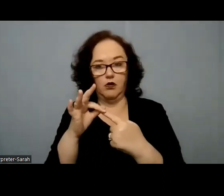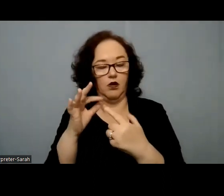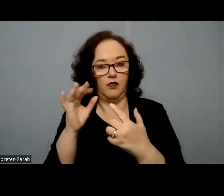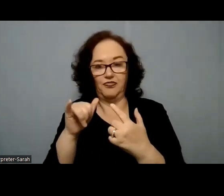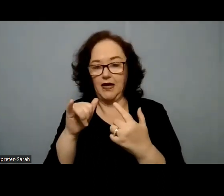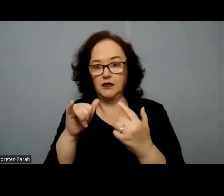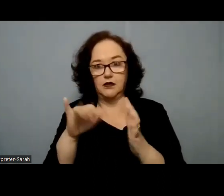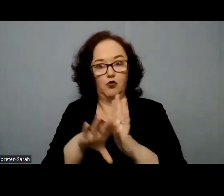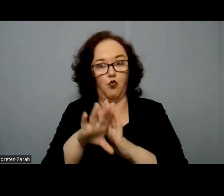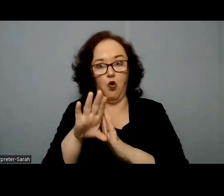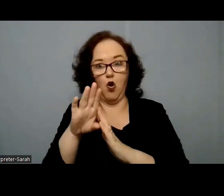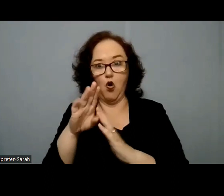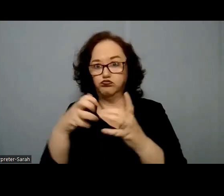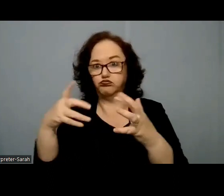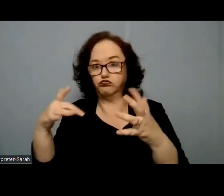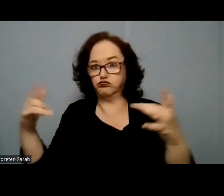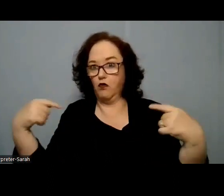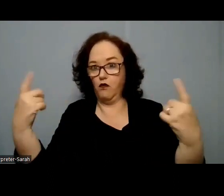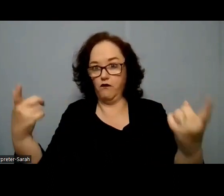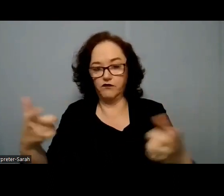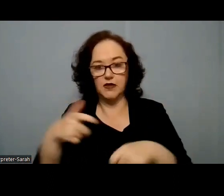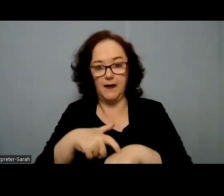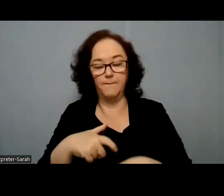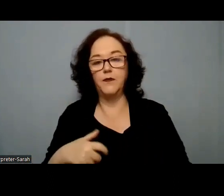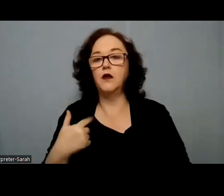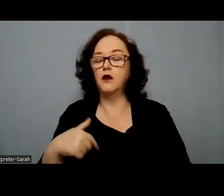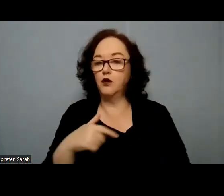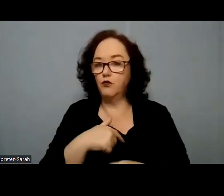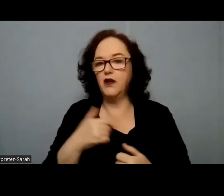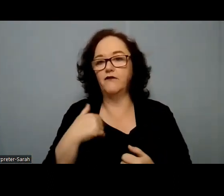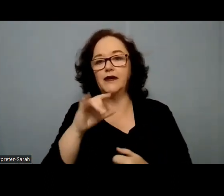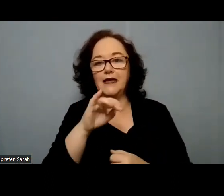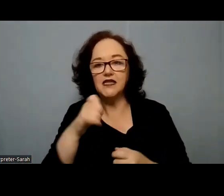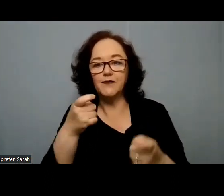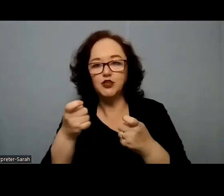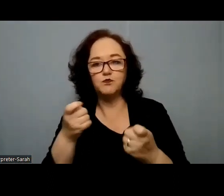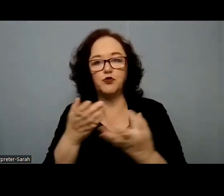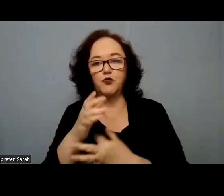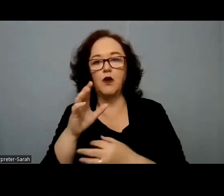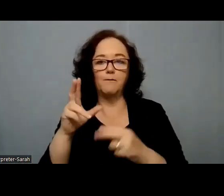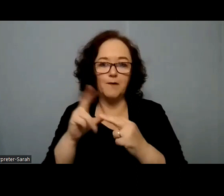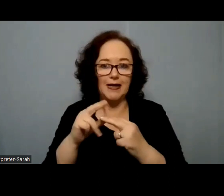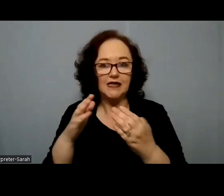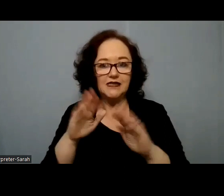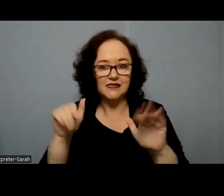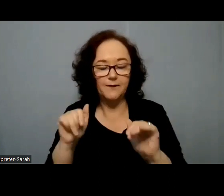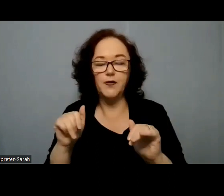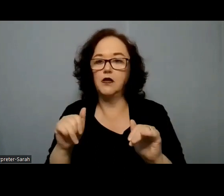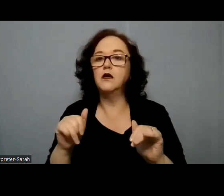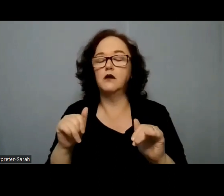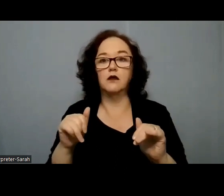So often we had equated this with case management through the Medicaid systems, and it is so much more than